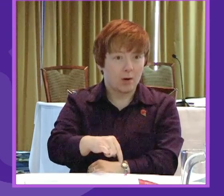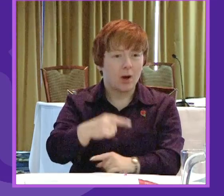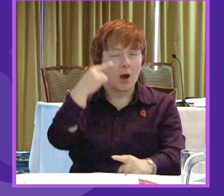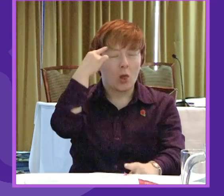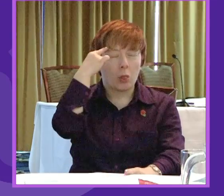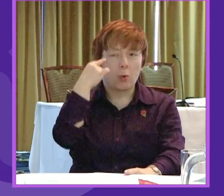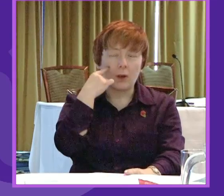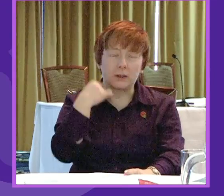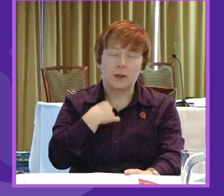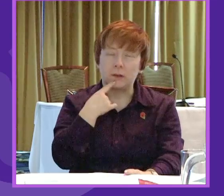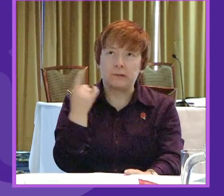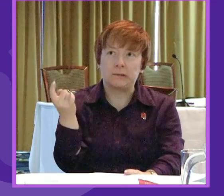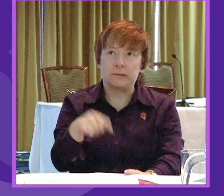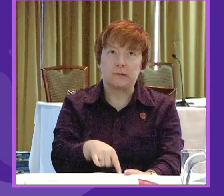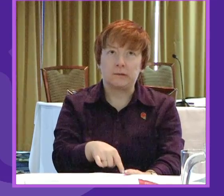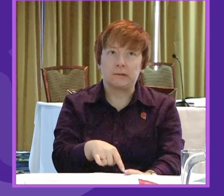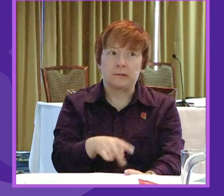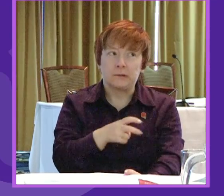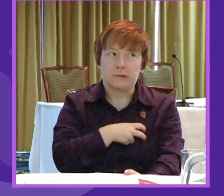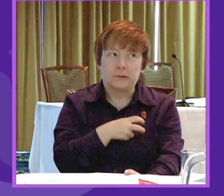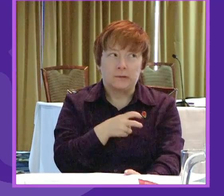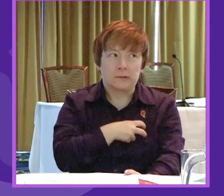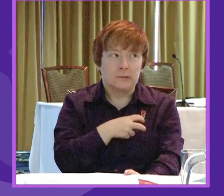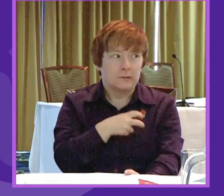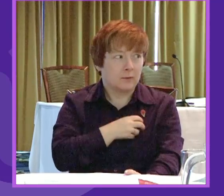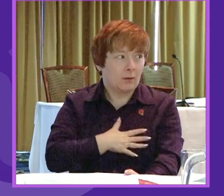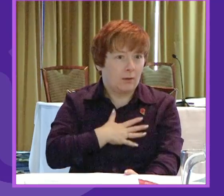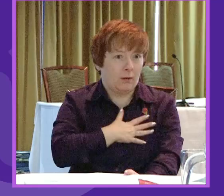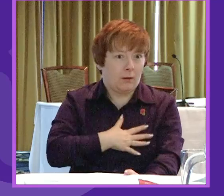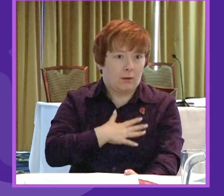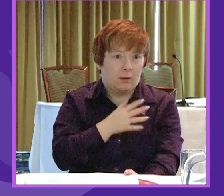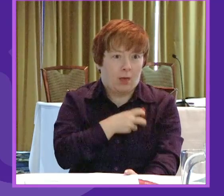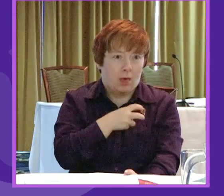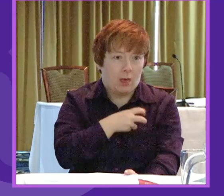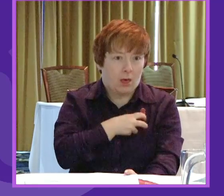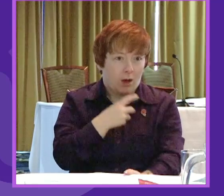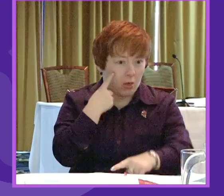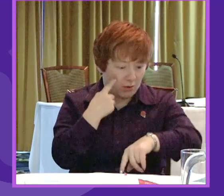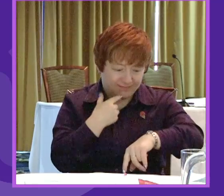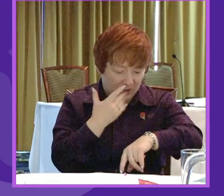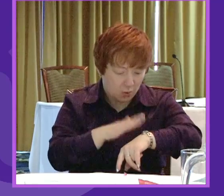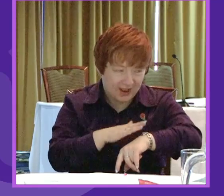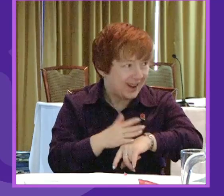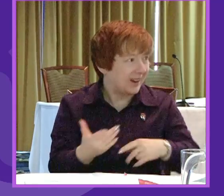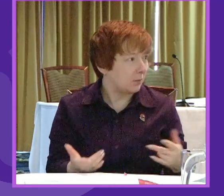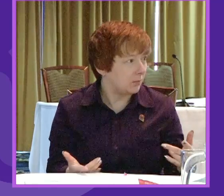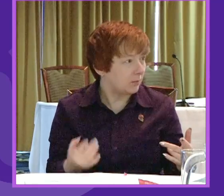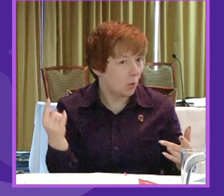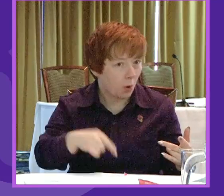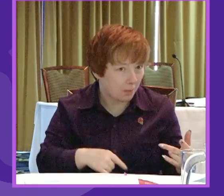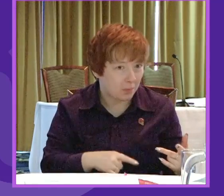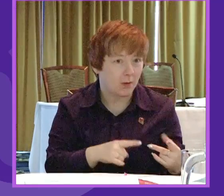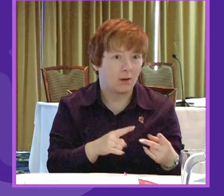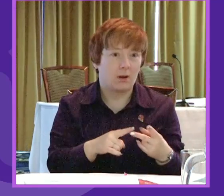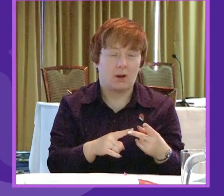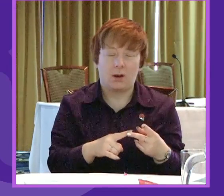here. When I thought about coming here yesterday, I felt really nervous about coming. I felt I didn't have the